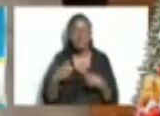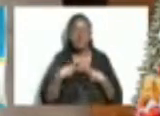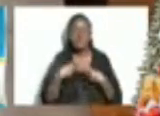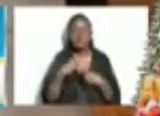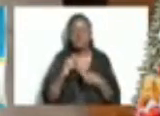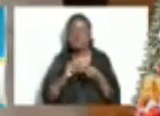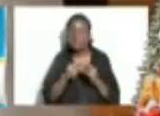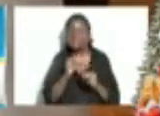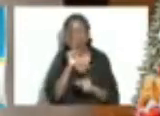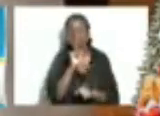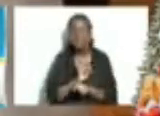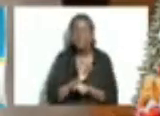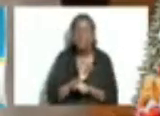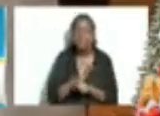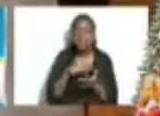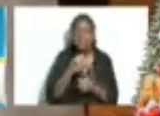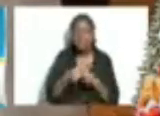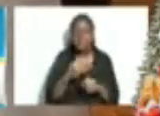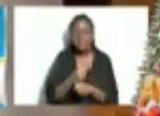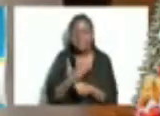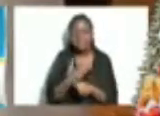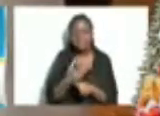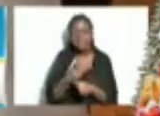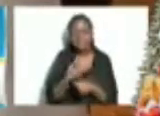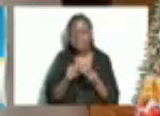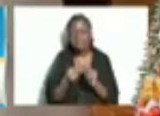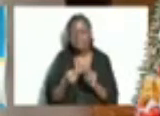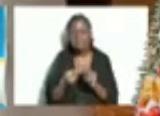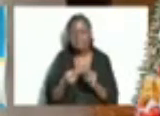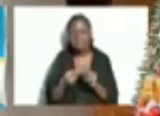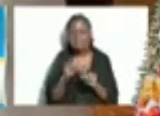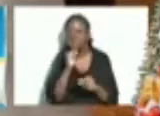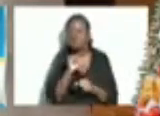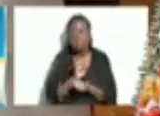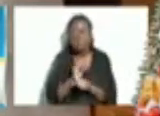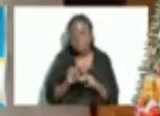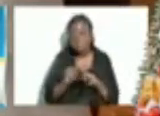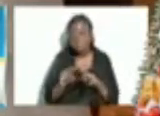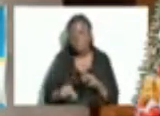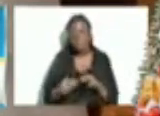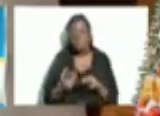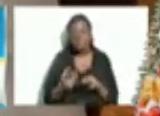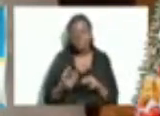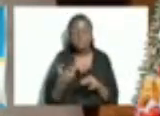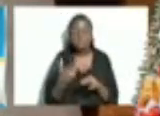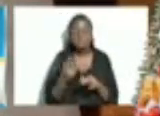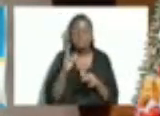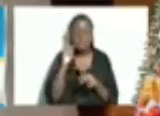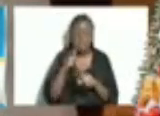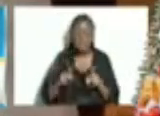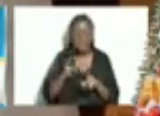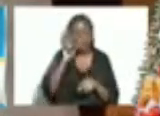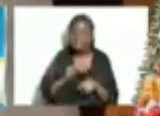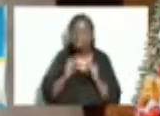statistics come out early this year, showing unemployment down 15-year low. But we must continue to work because we